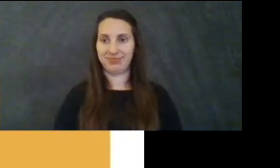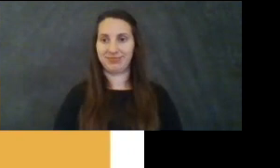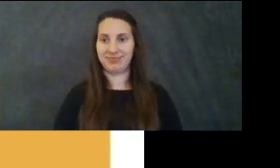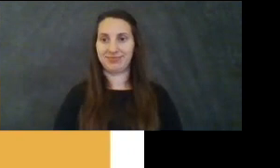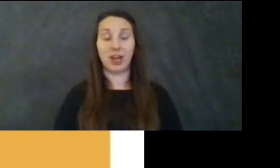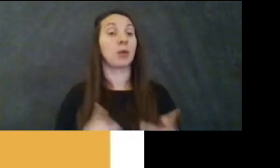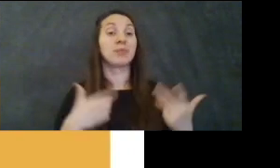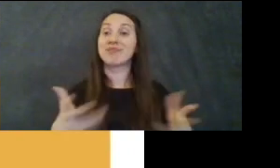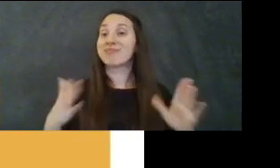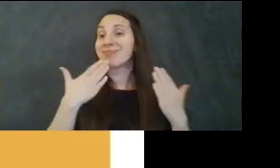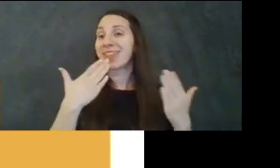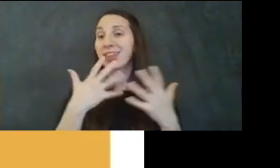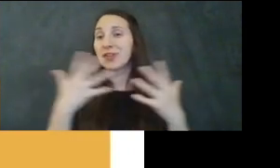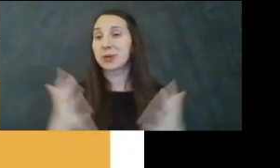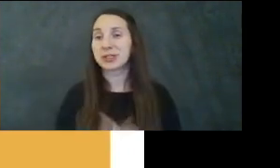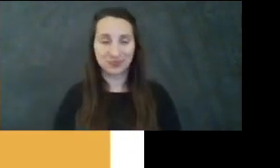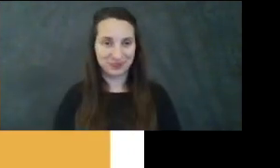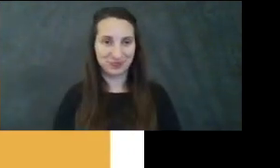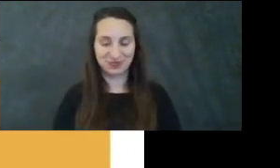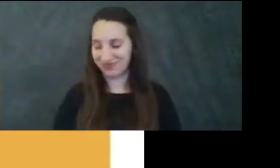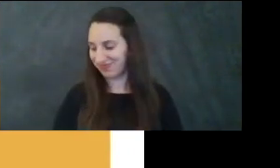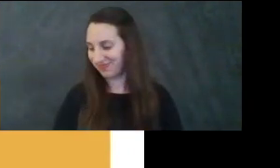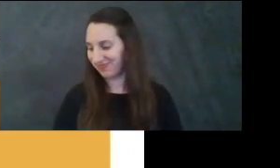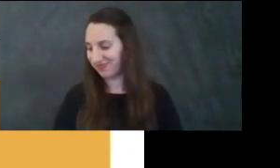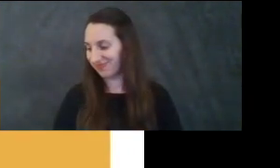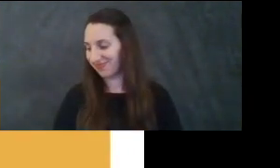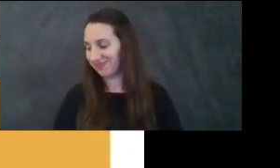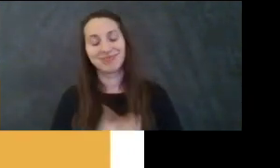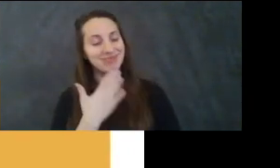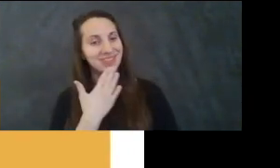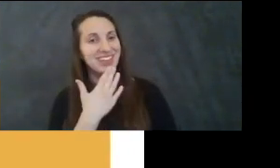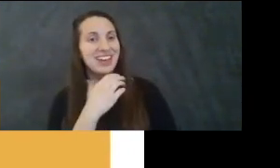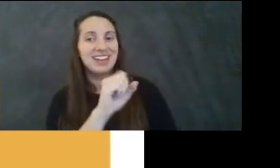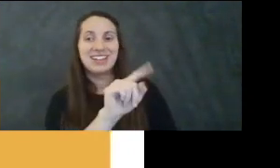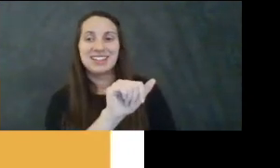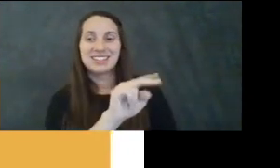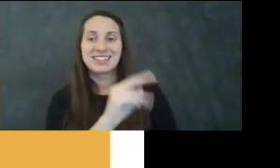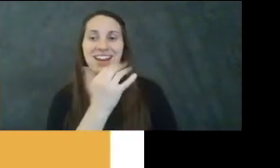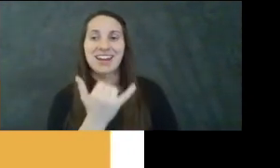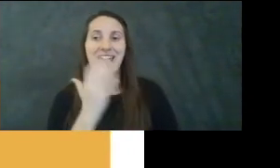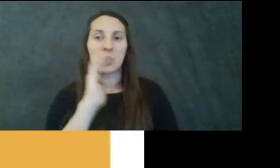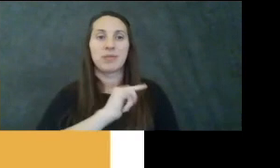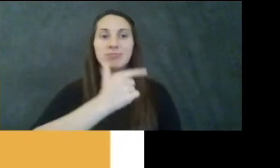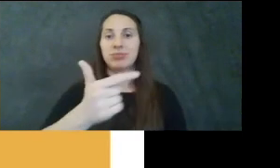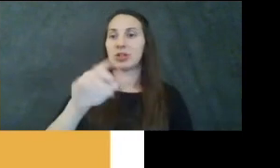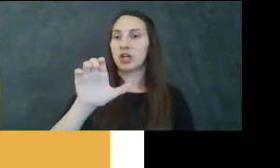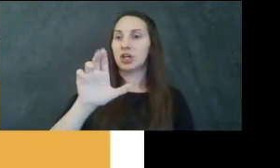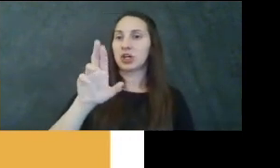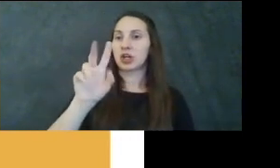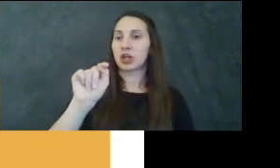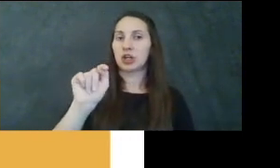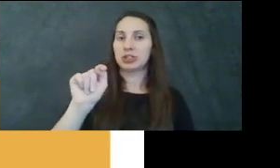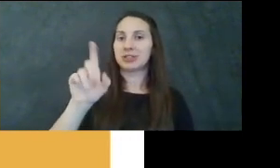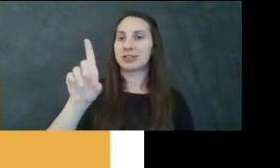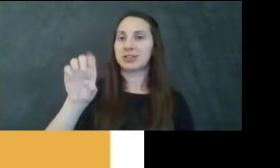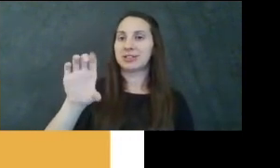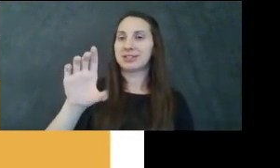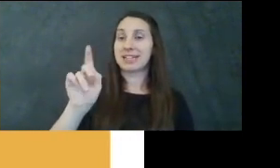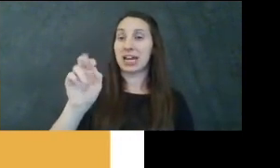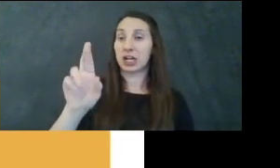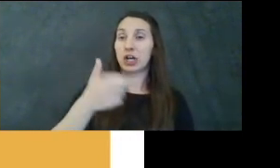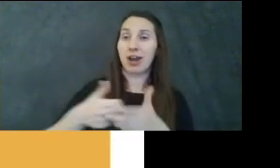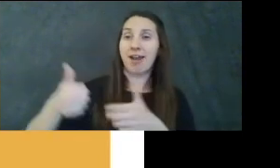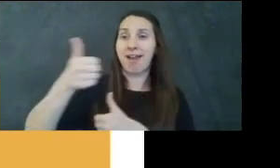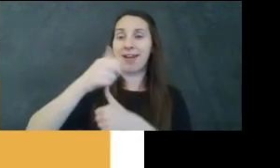And we're done. Thank you very much. Thank you very much, Dan. We're now going to turn to Kurt Decker, the head of the National